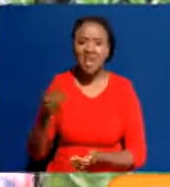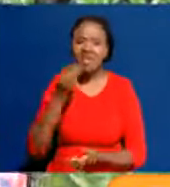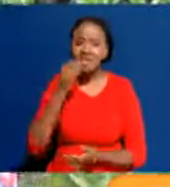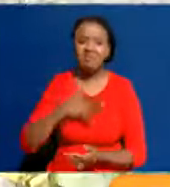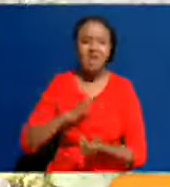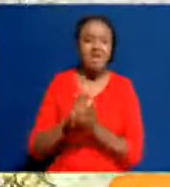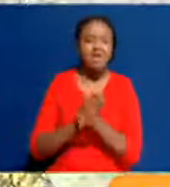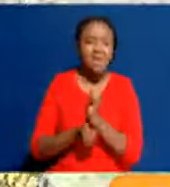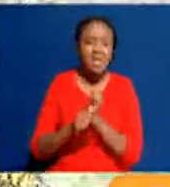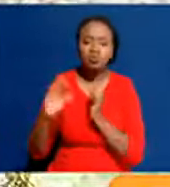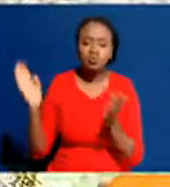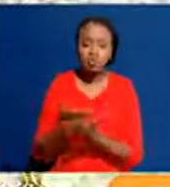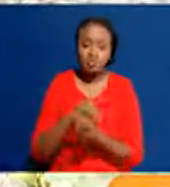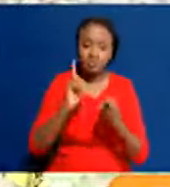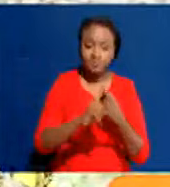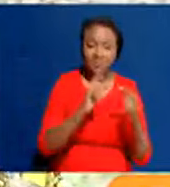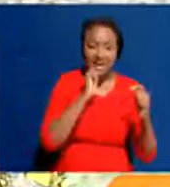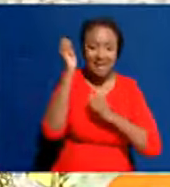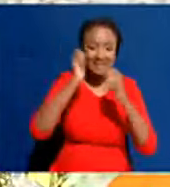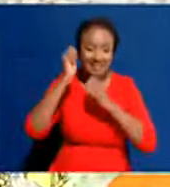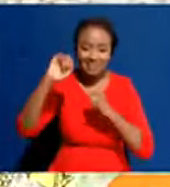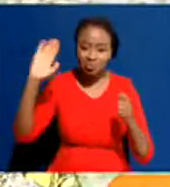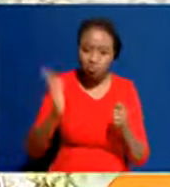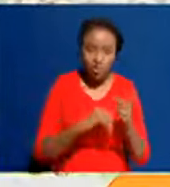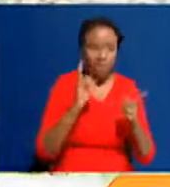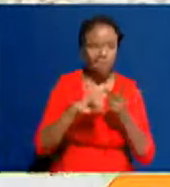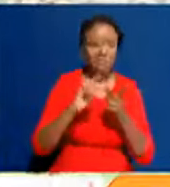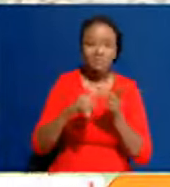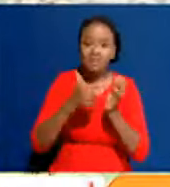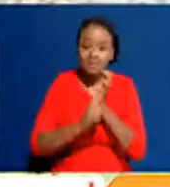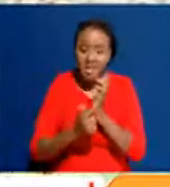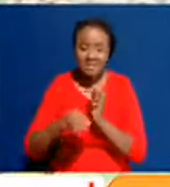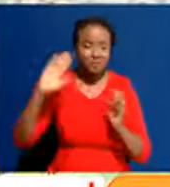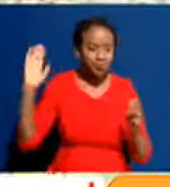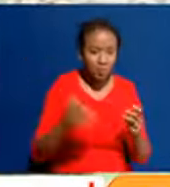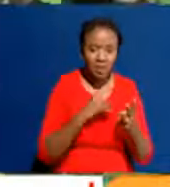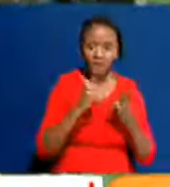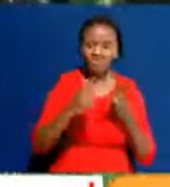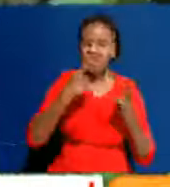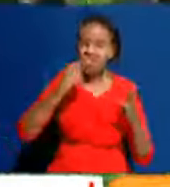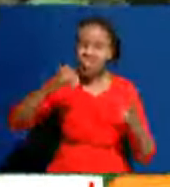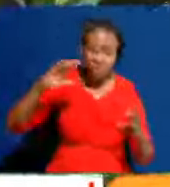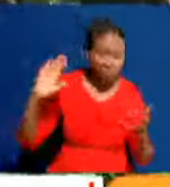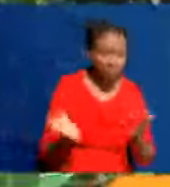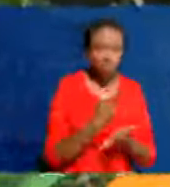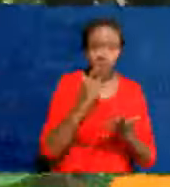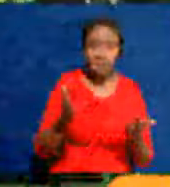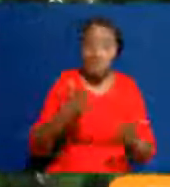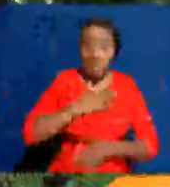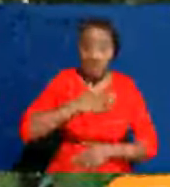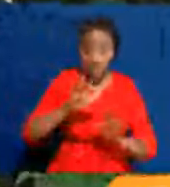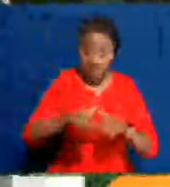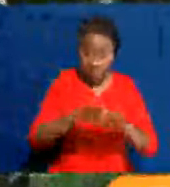mahindi yote. Tukipanda miwa, wanatoa. Ukipanda mahindi, wanakula. Ukipanda maragwe, wanakula. Hapa kwa boma